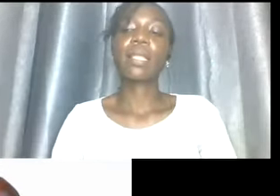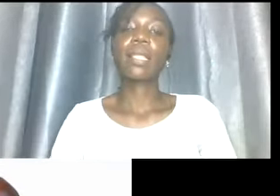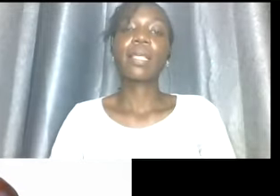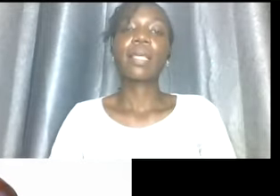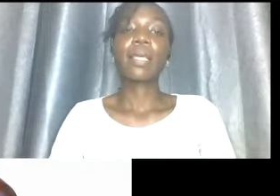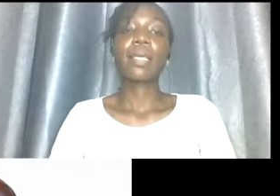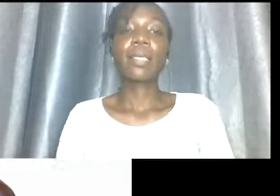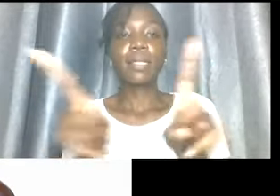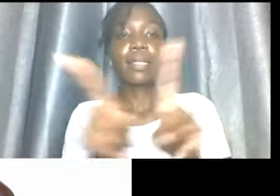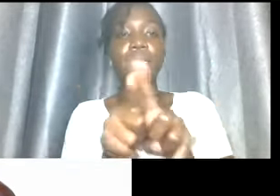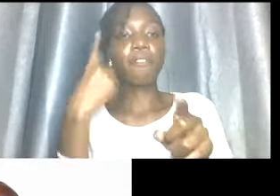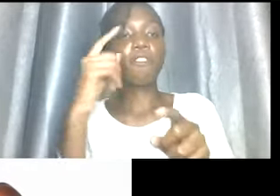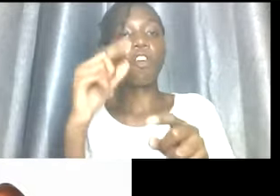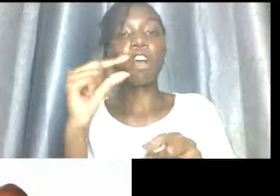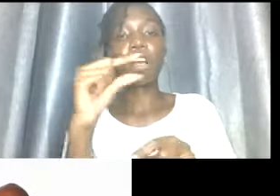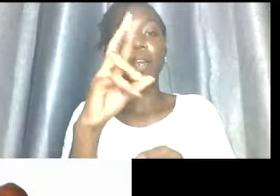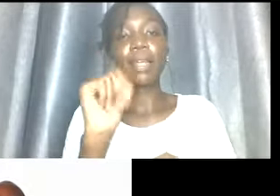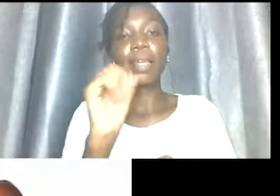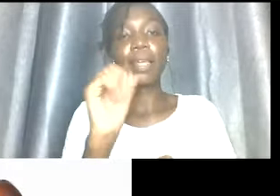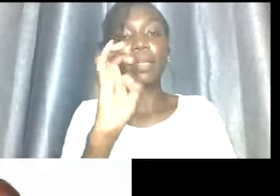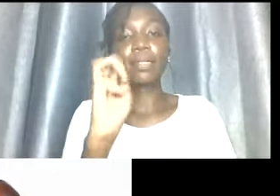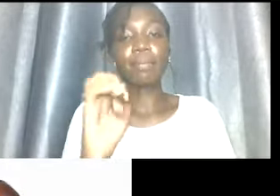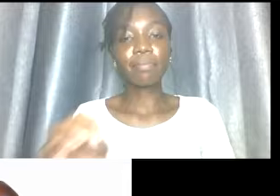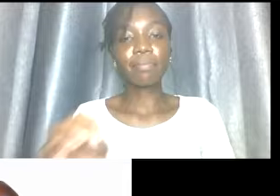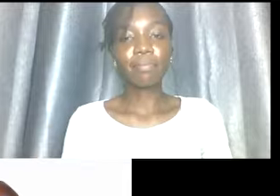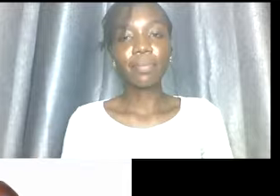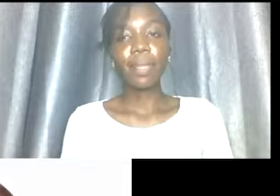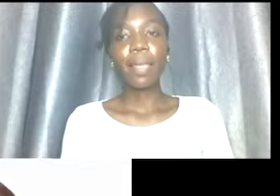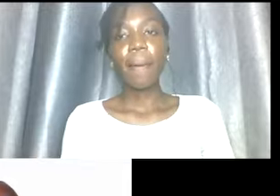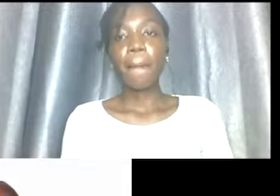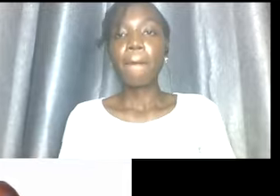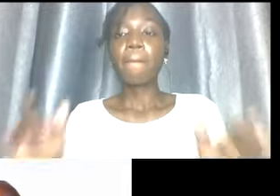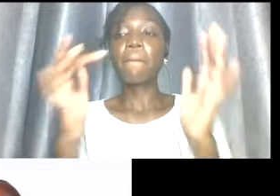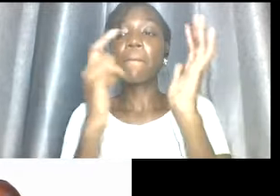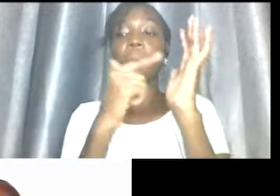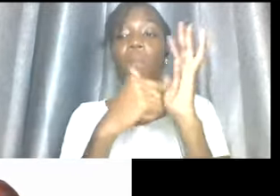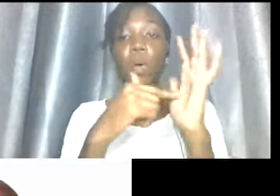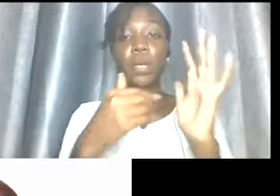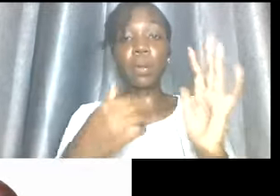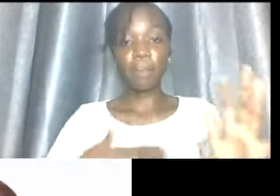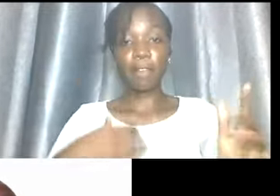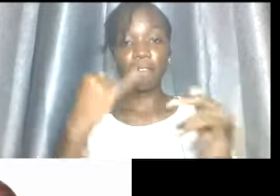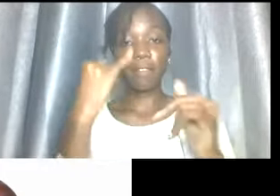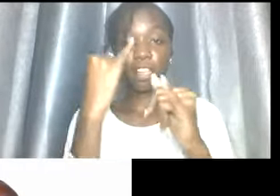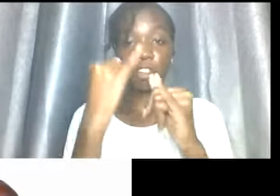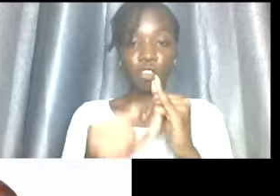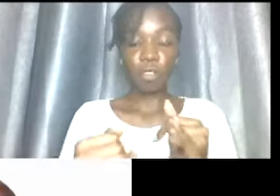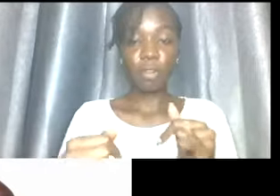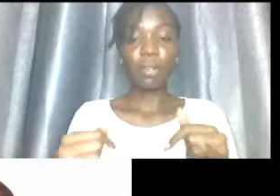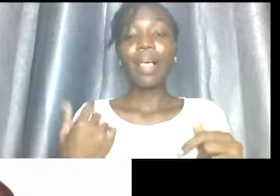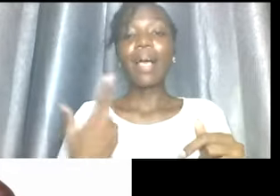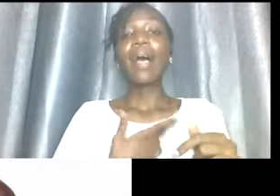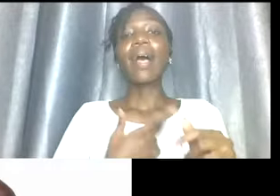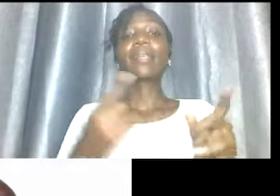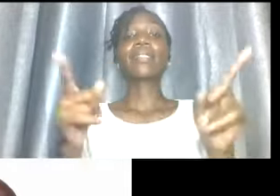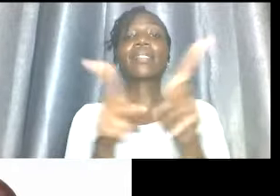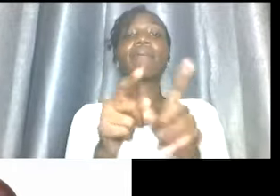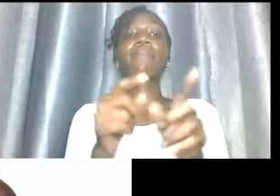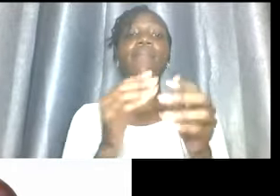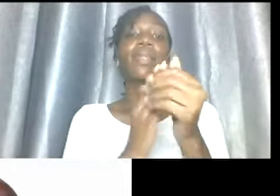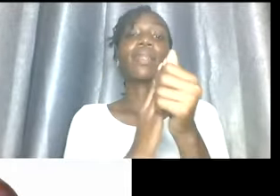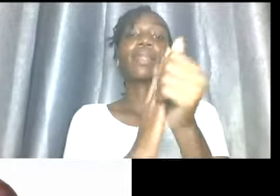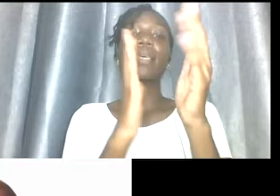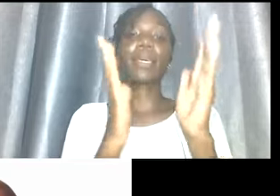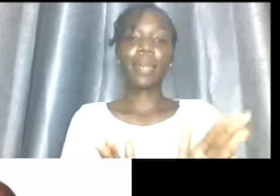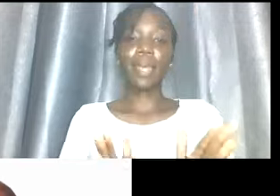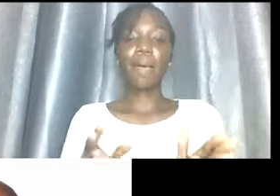grace. My last point is for us as leaders, for us as business persons,